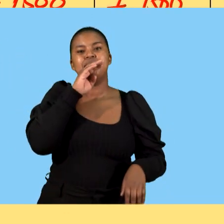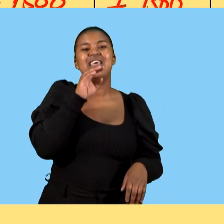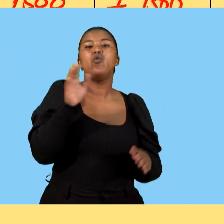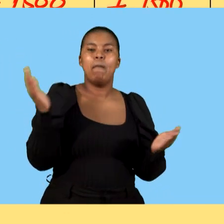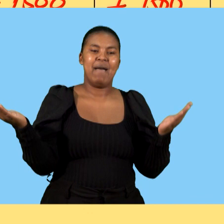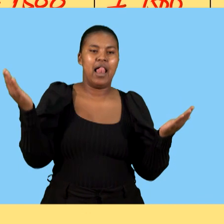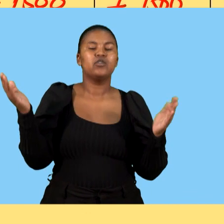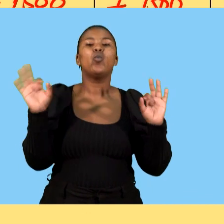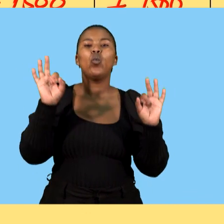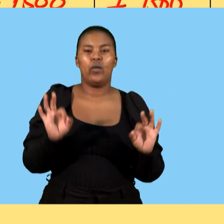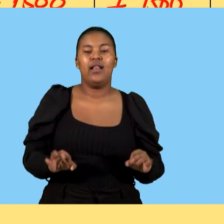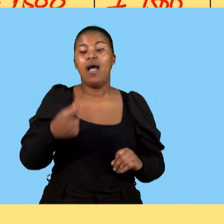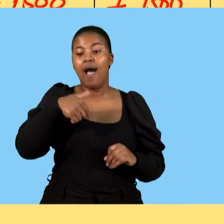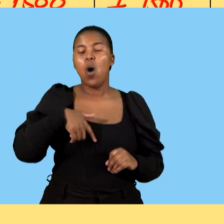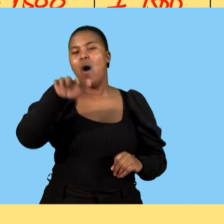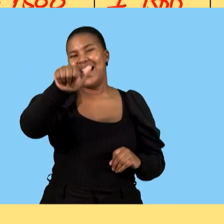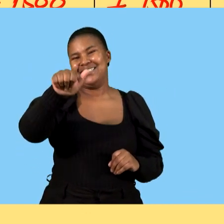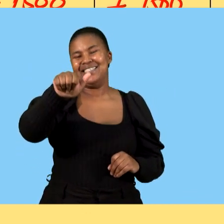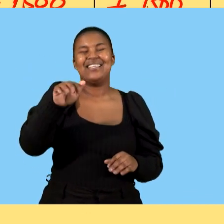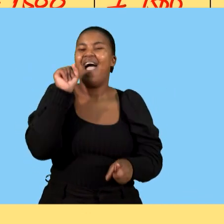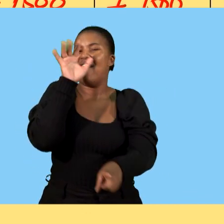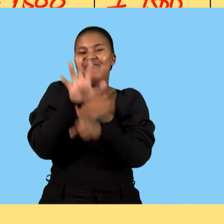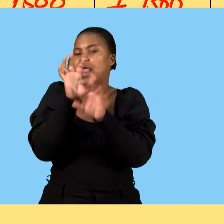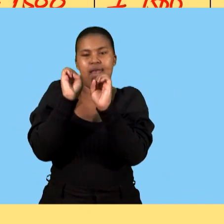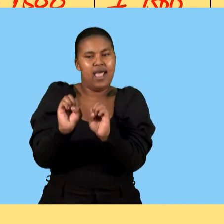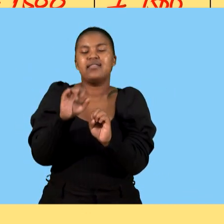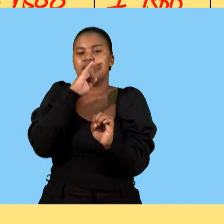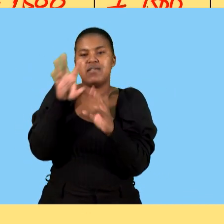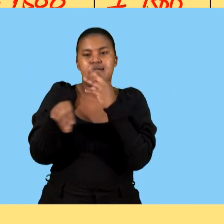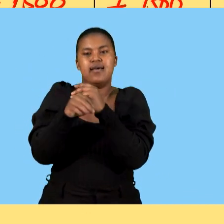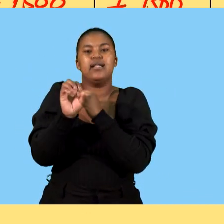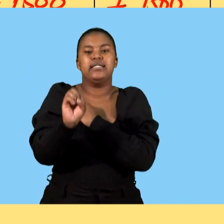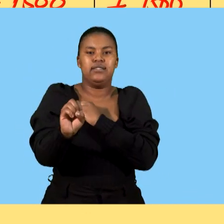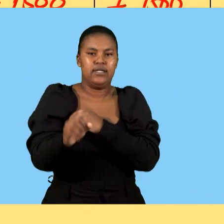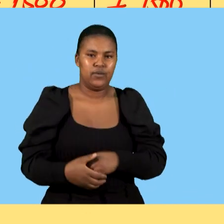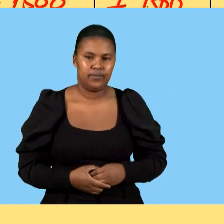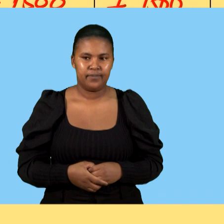equation will balance. On our assets, however, there is no effect, so